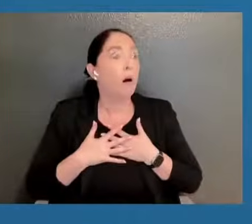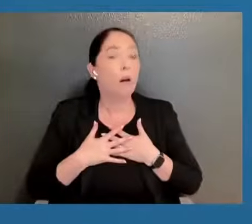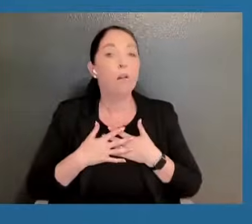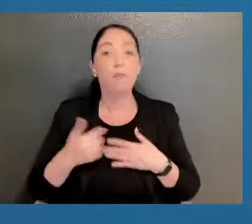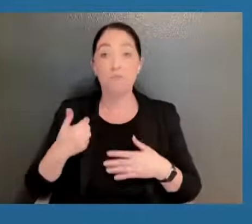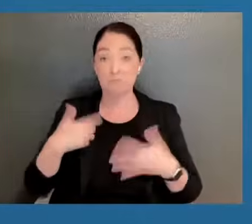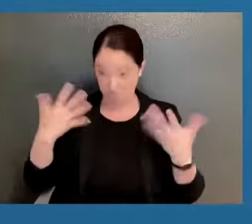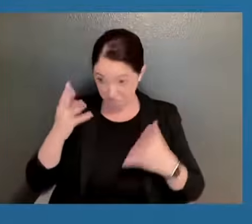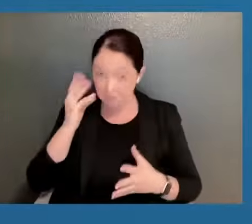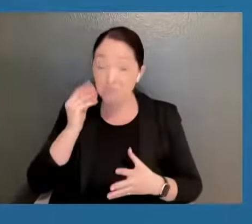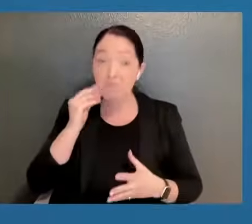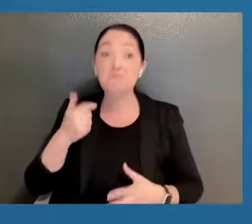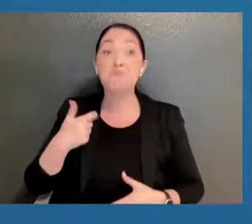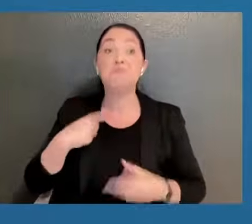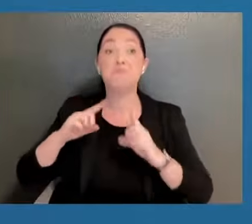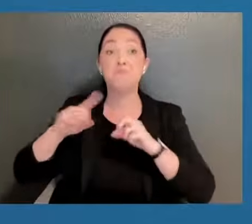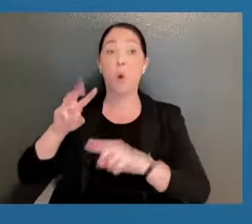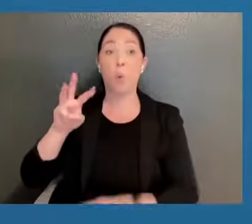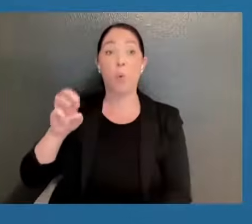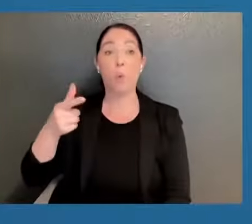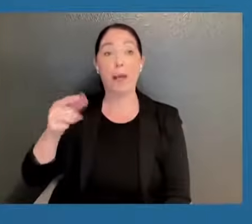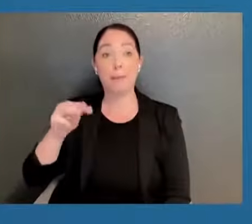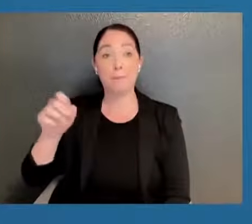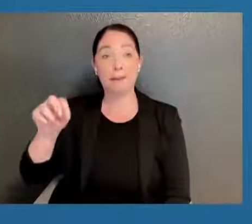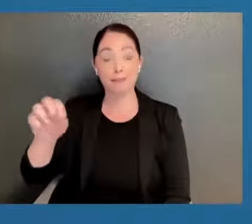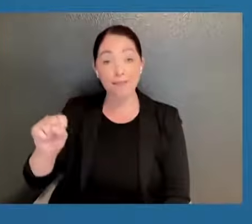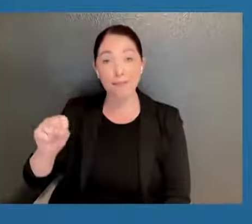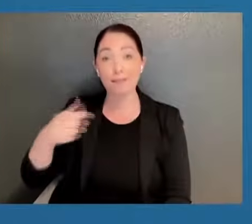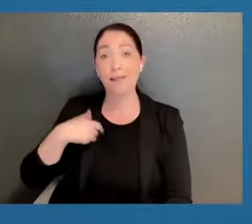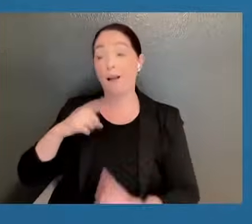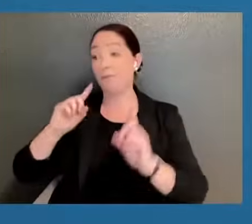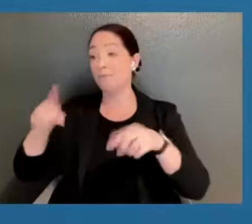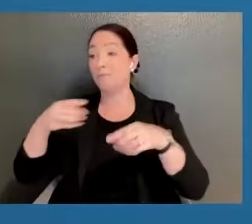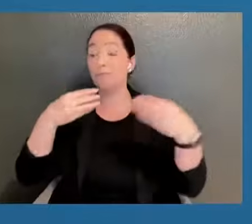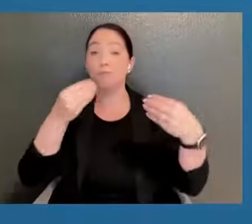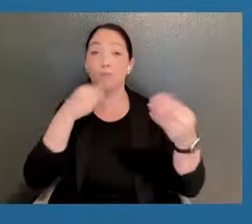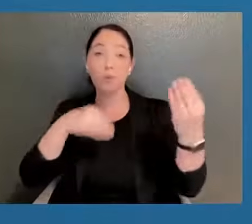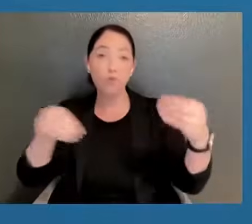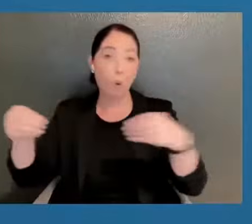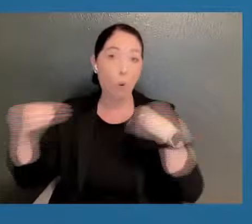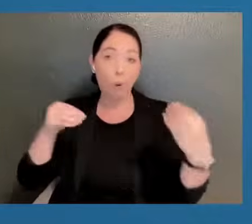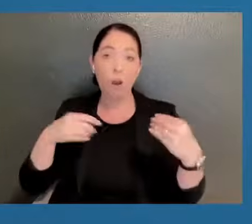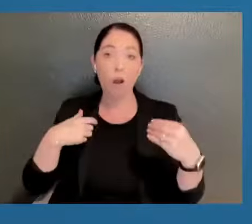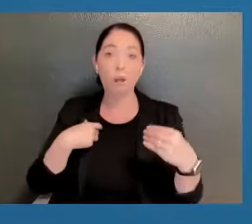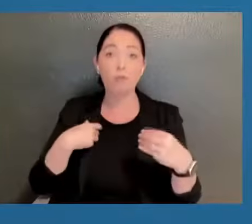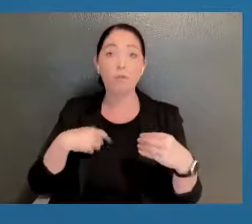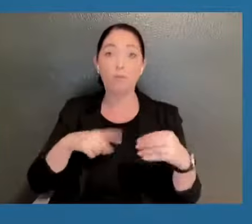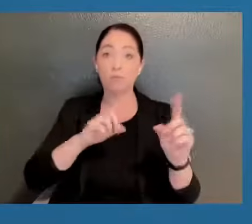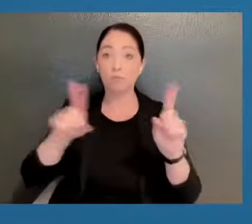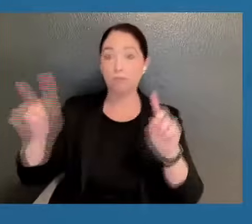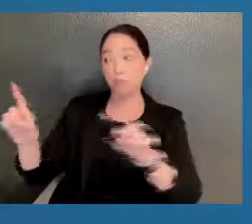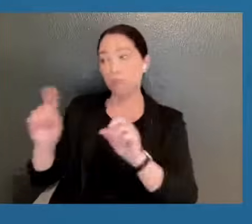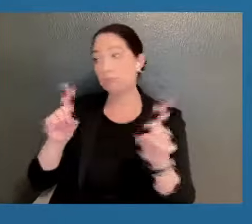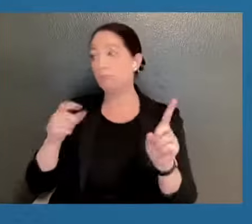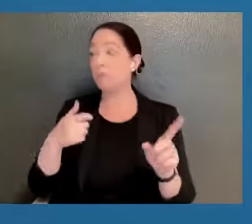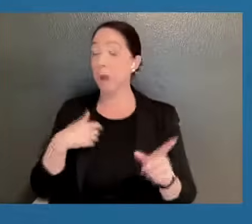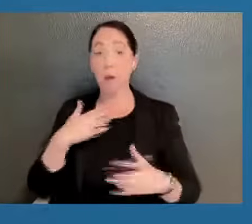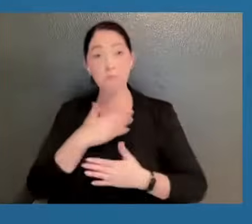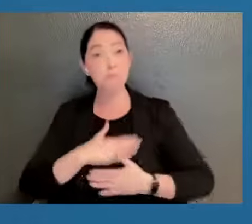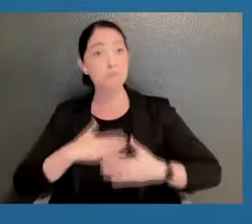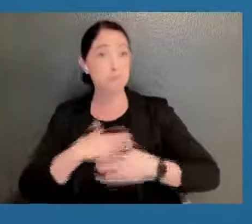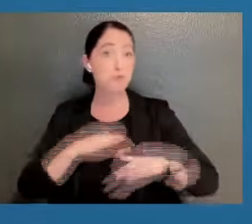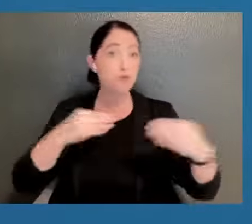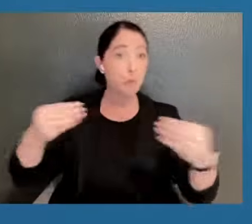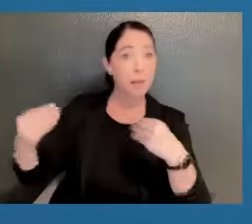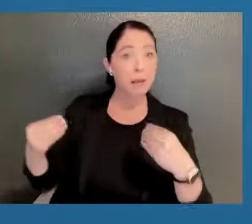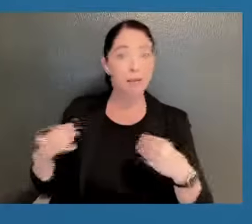Wegmans here. I've gone in stores in Brooklyn and Harlem. I've gone everywhere. I like to shop. And I see the prices.